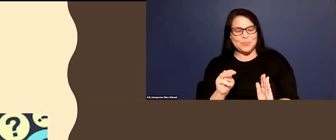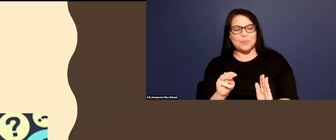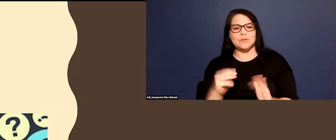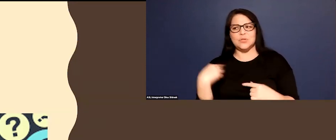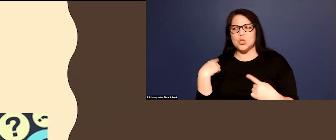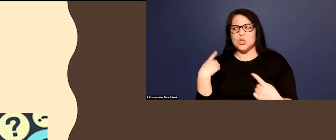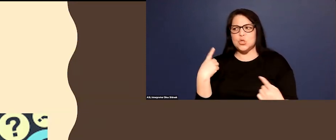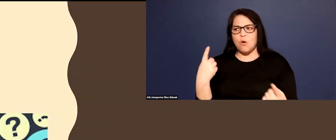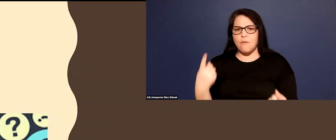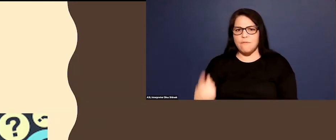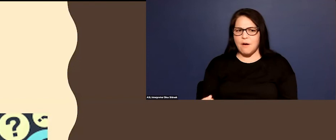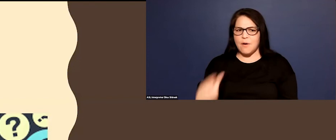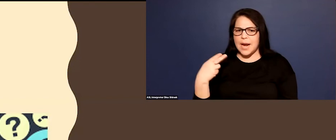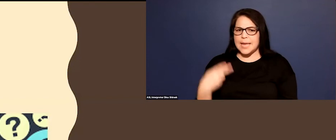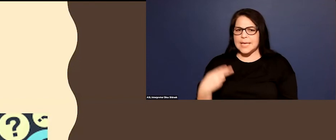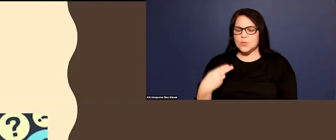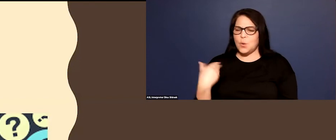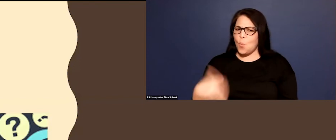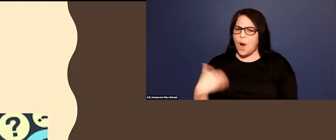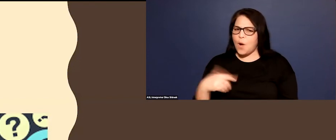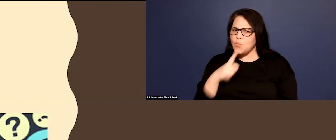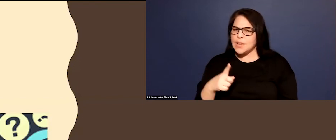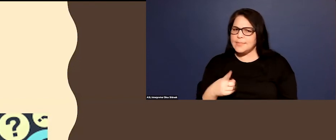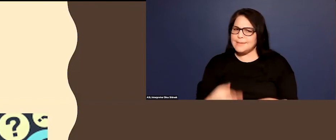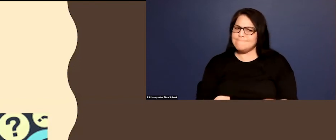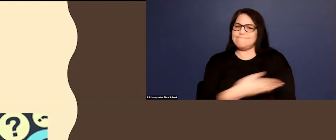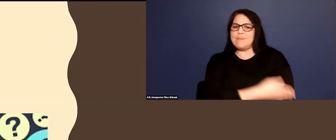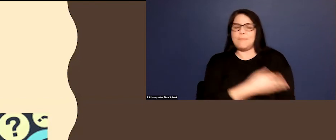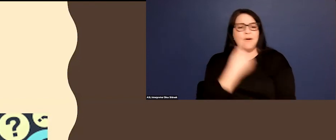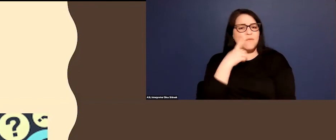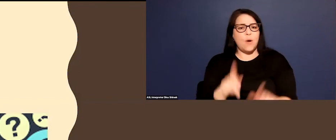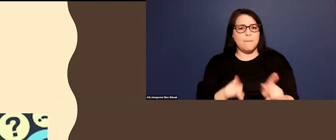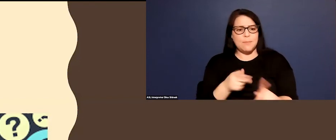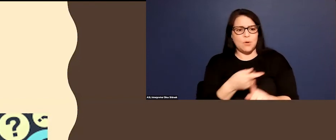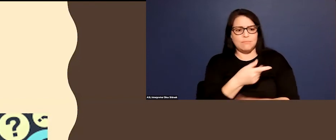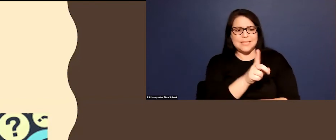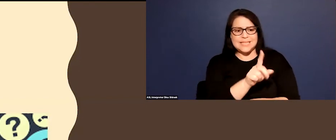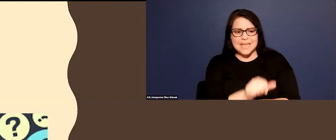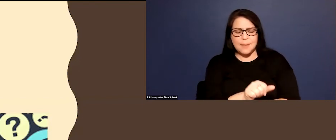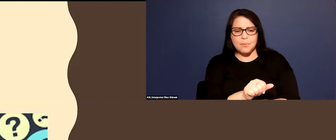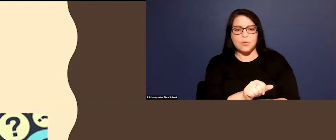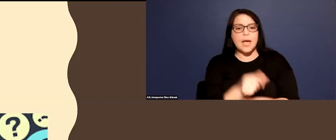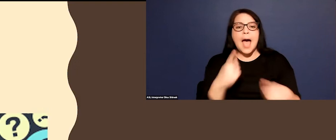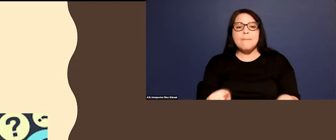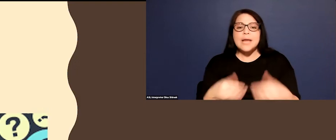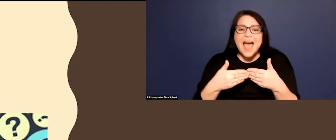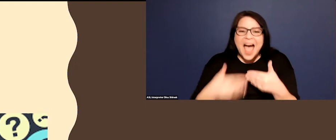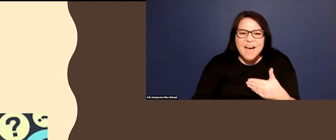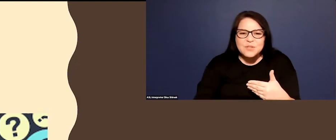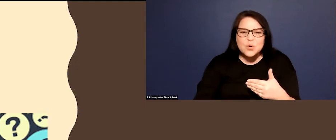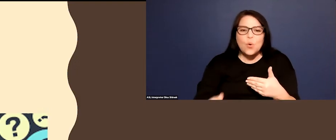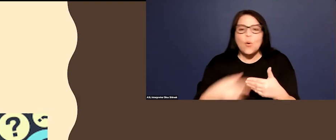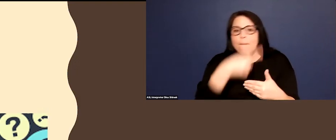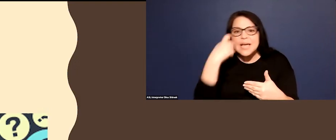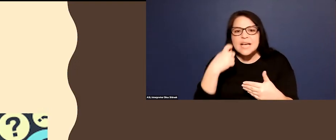biggest leaps forward for people with disabilities have been after or as the result of a big event.